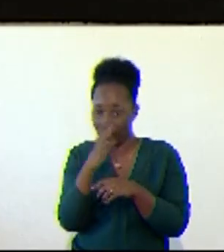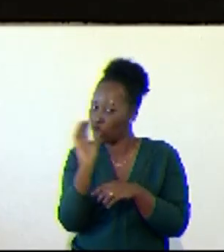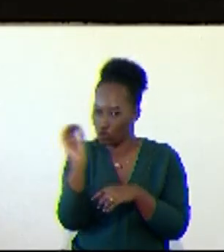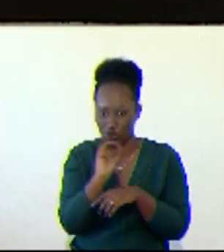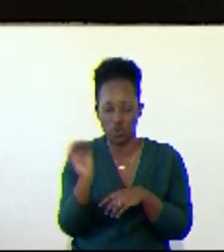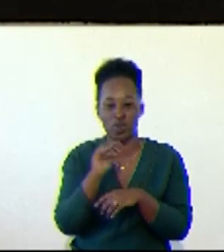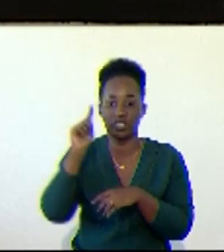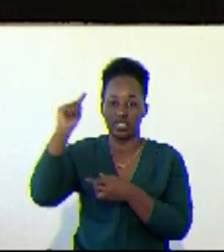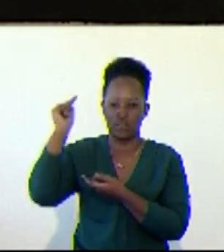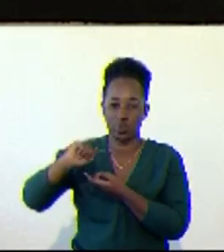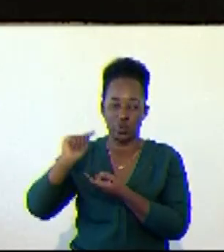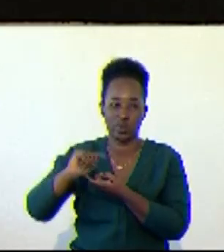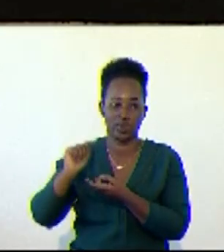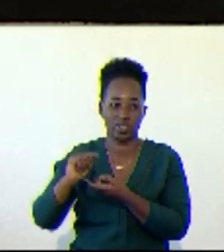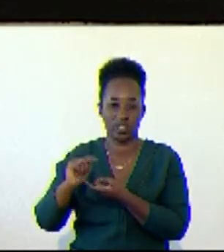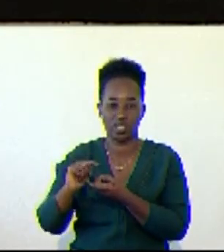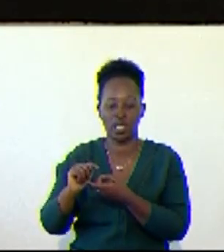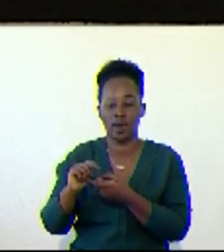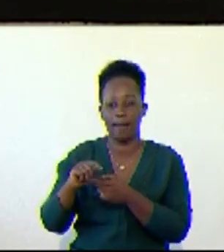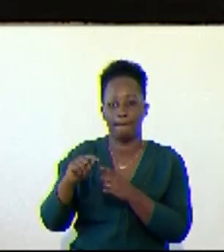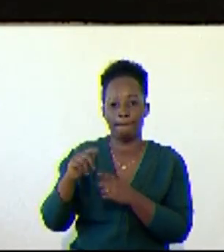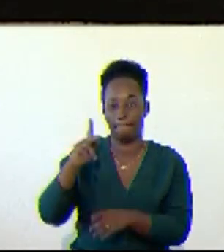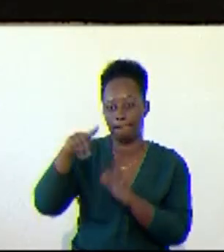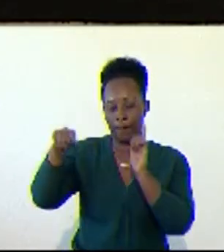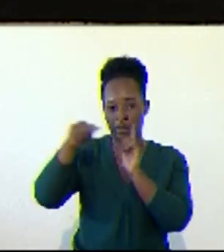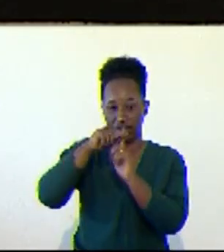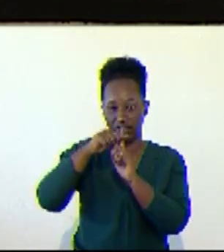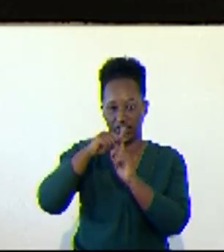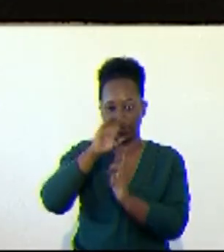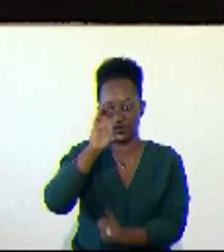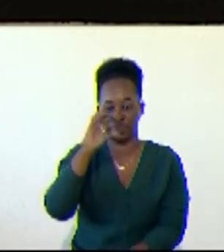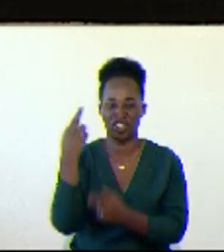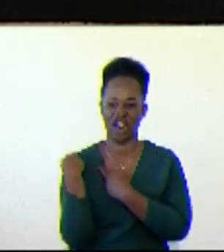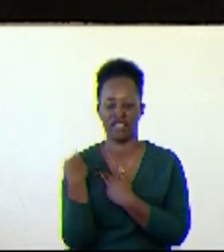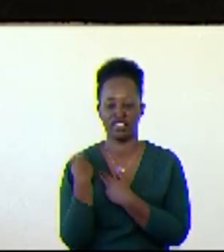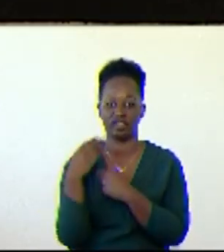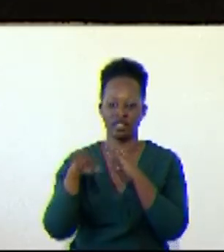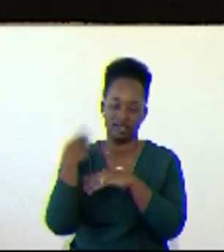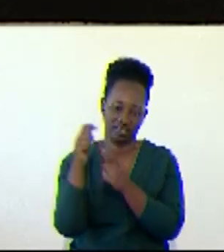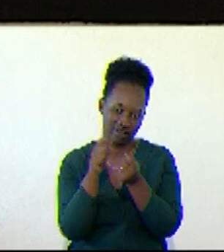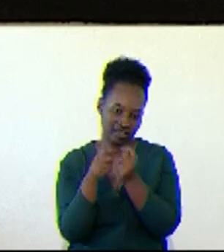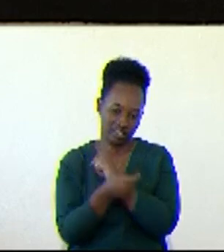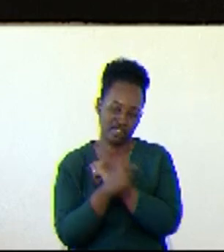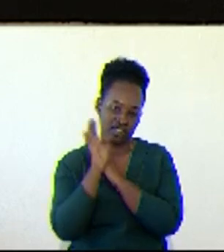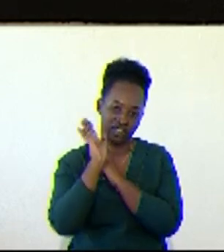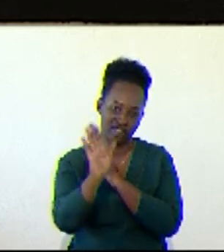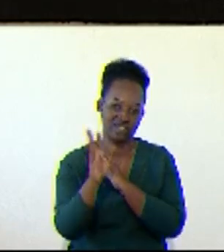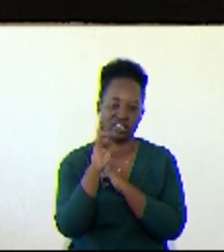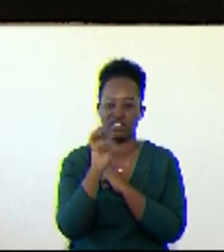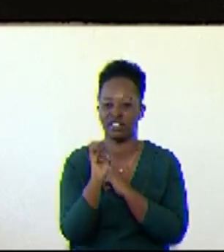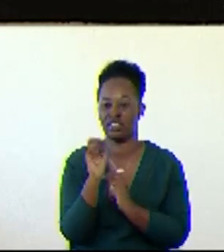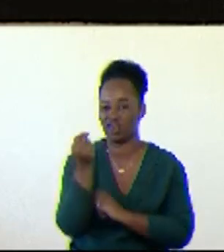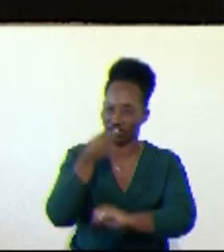this reduces the partial positive charge which is on the carbon, then changing its reactivity or reducing